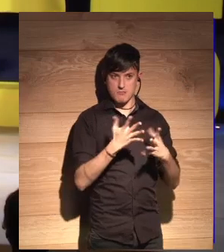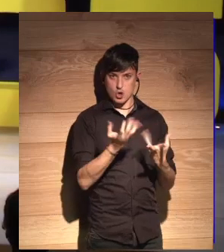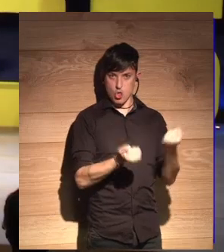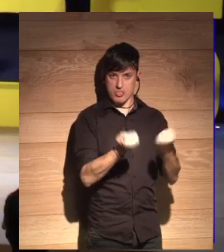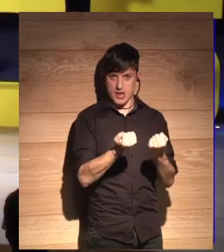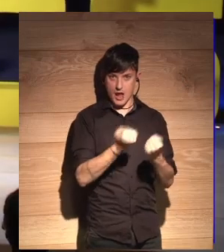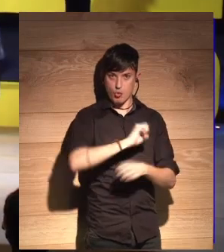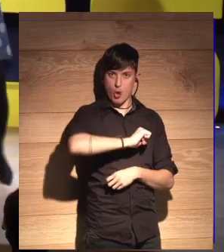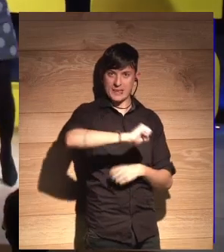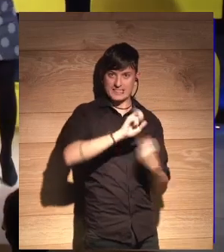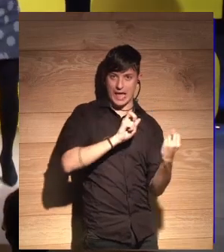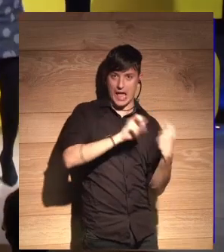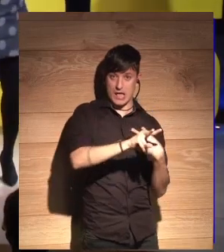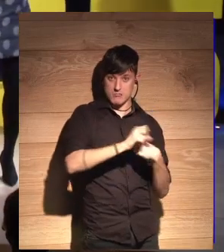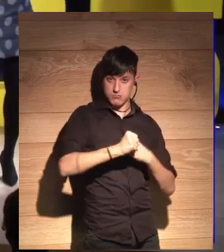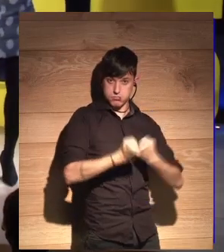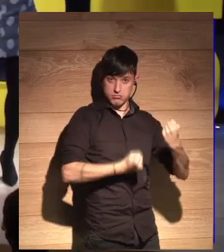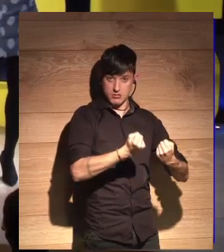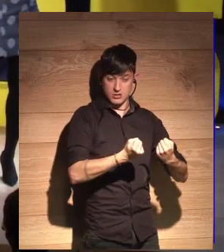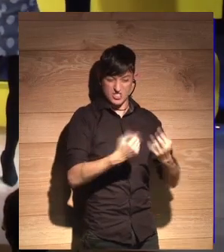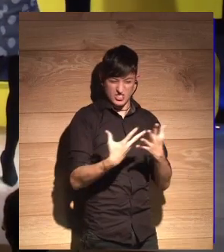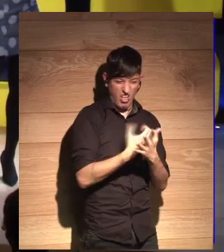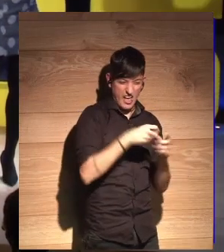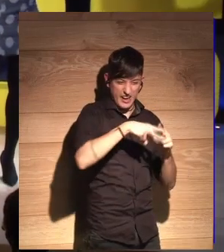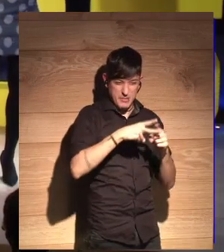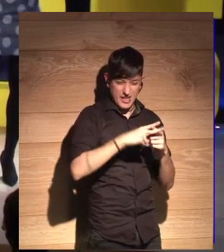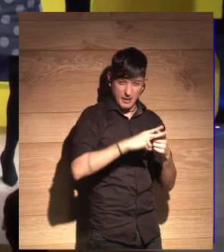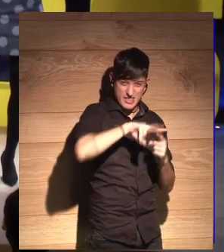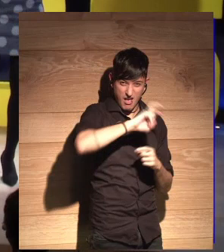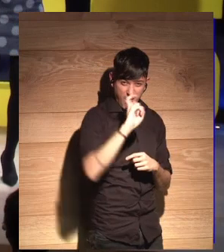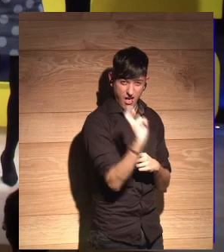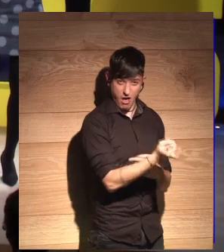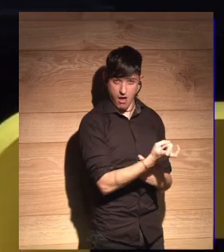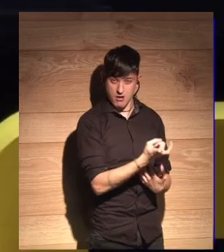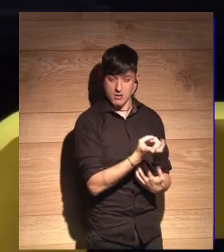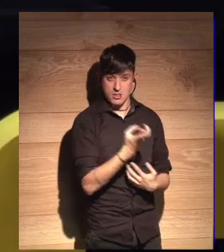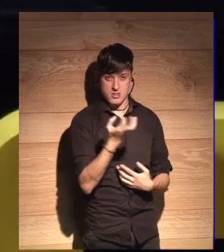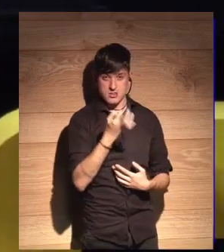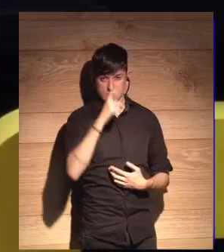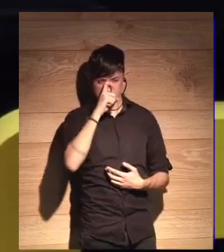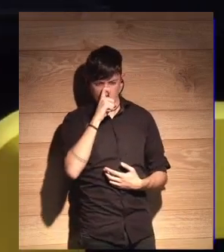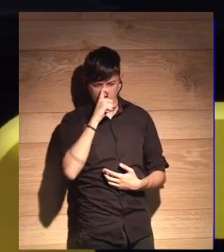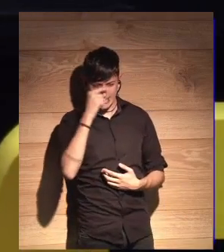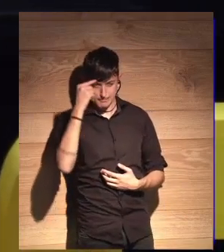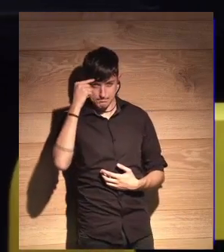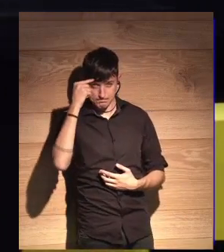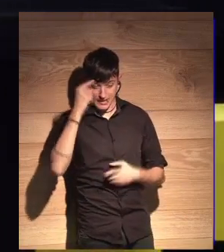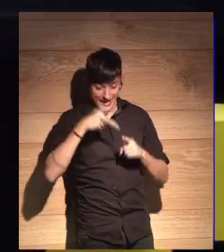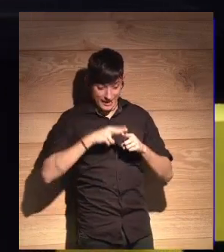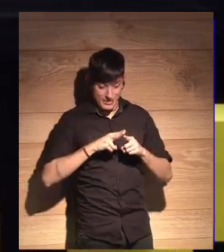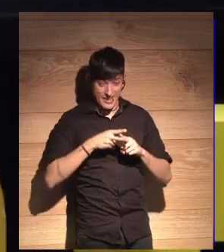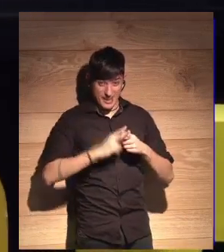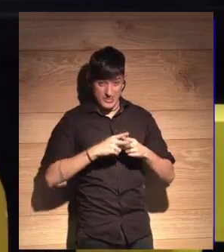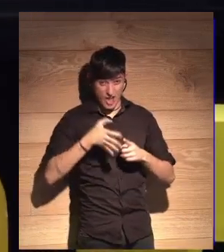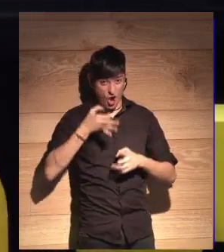And with all of these tools in our lives, we have to remember that the original tools worked side by side with us